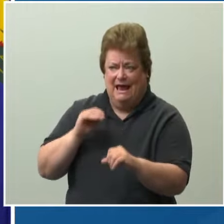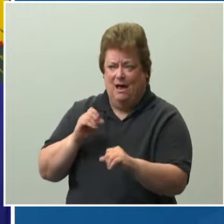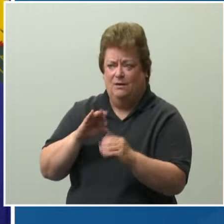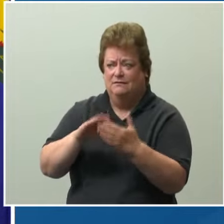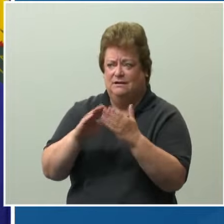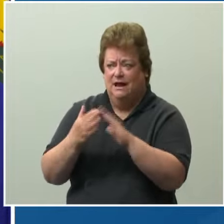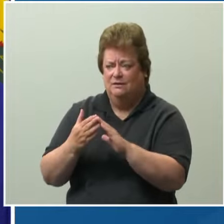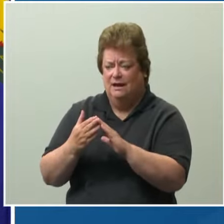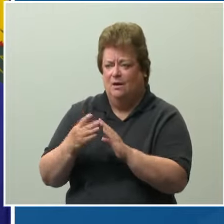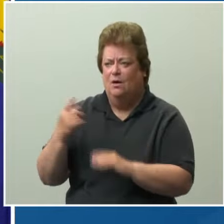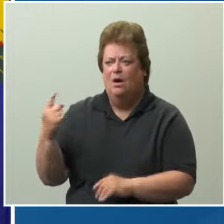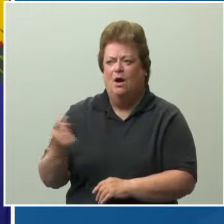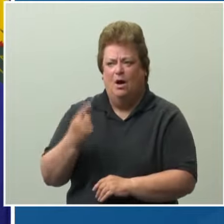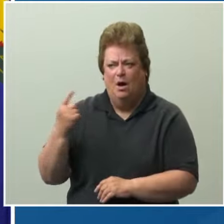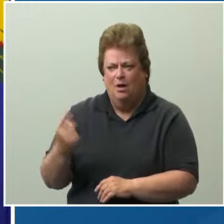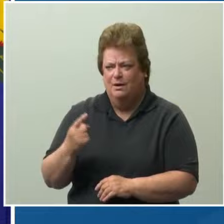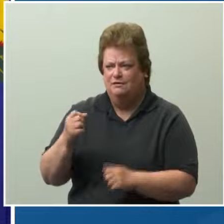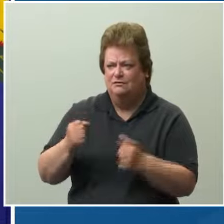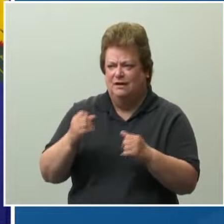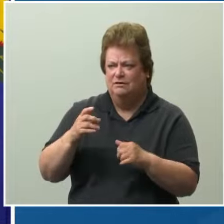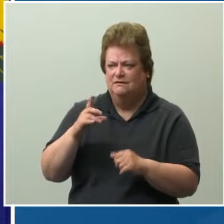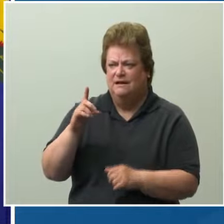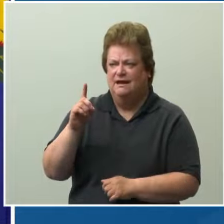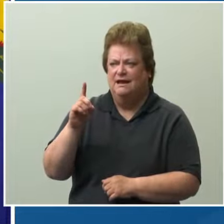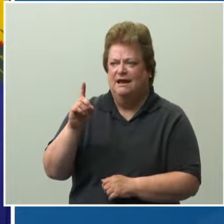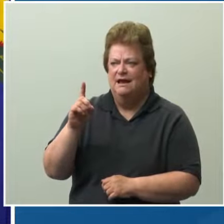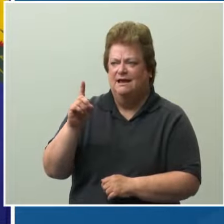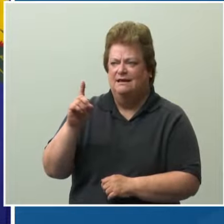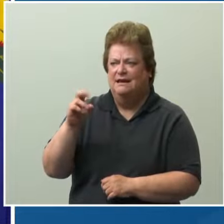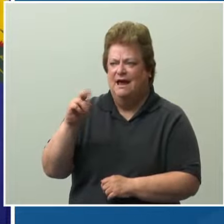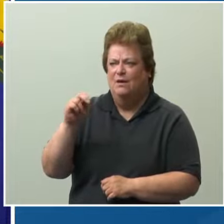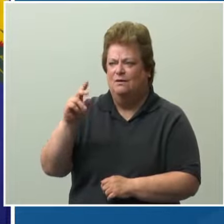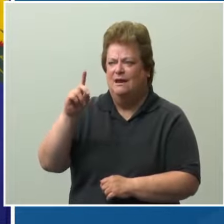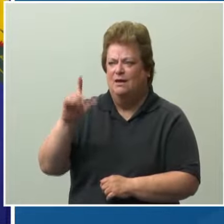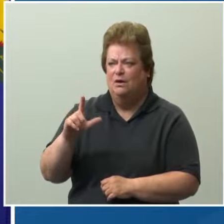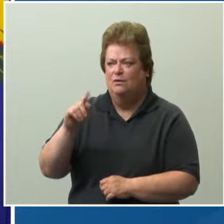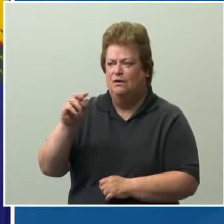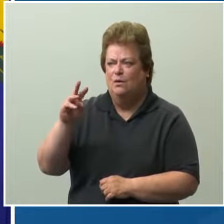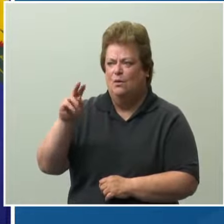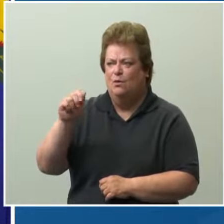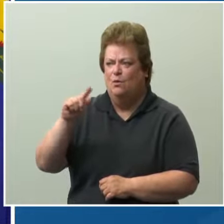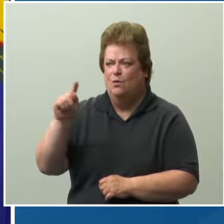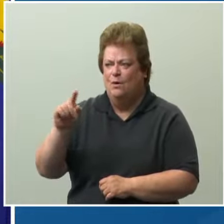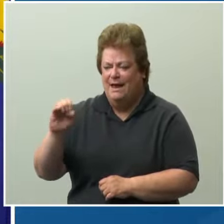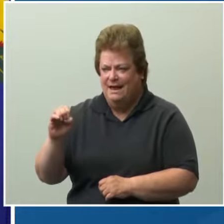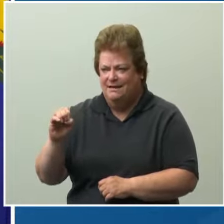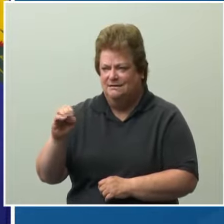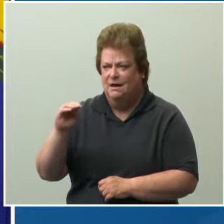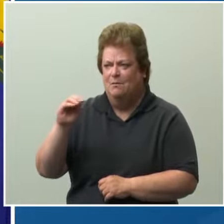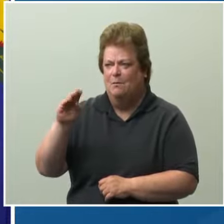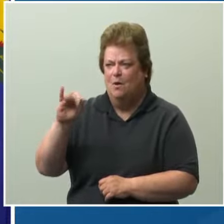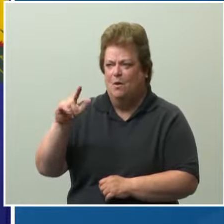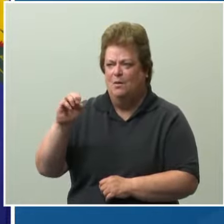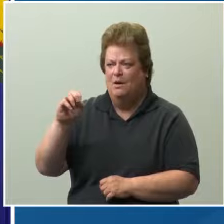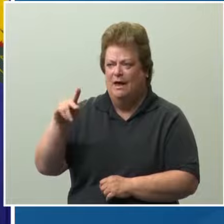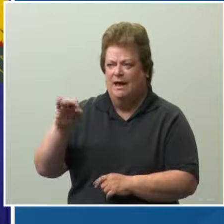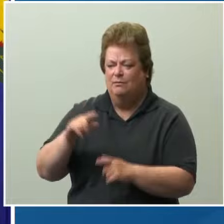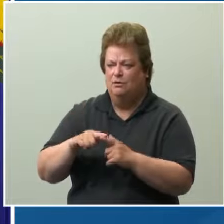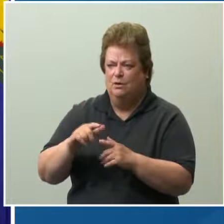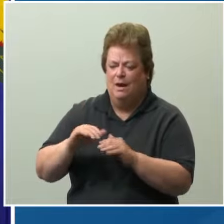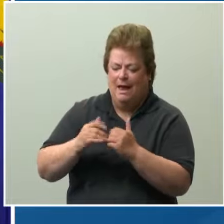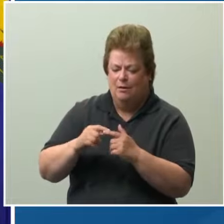As always, drivers can also download the Waze mobile app to help maneuver around Lincoln's